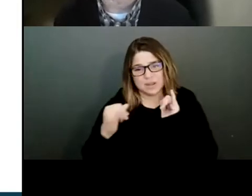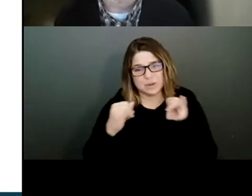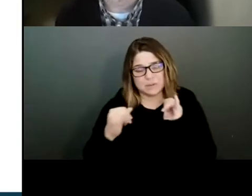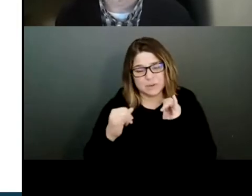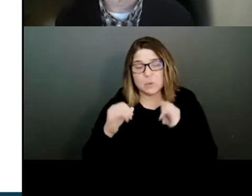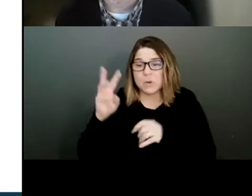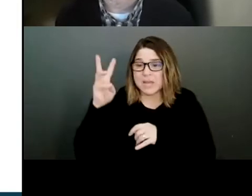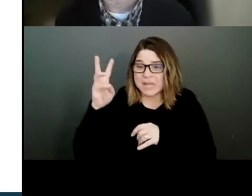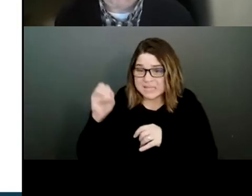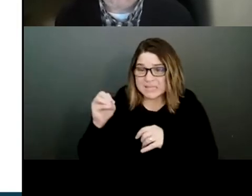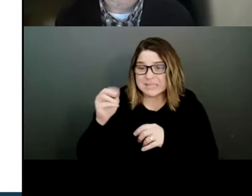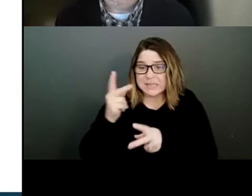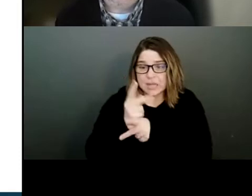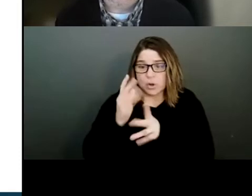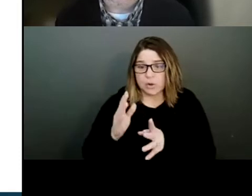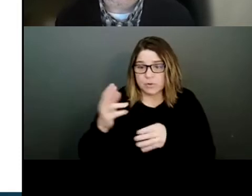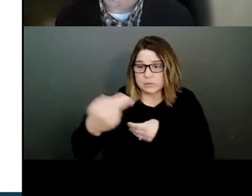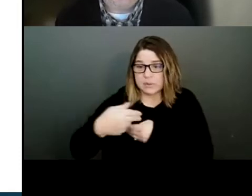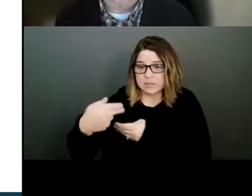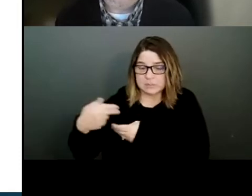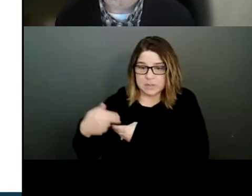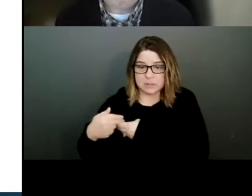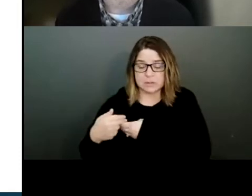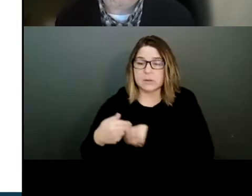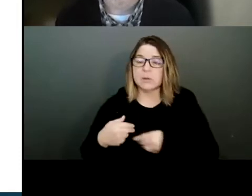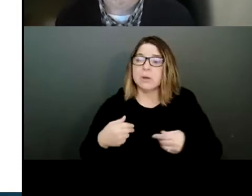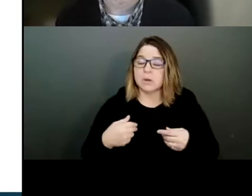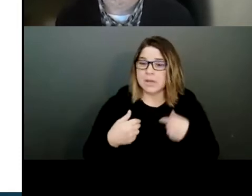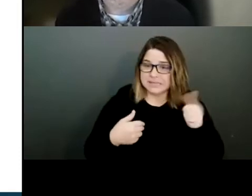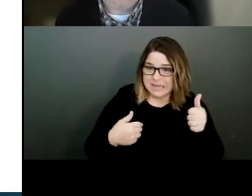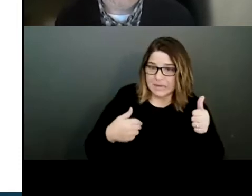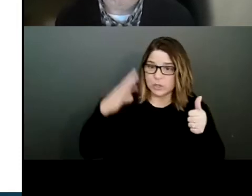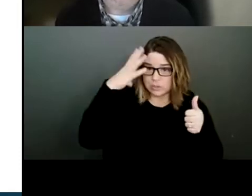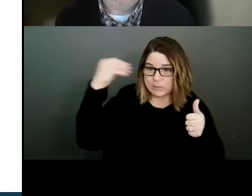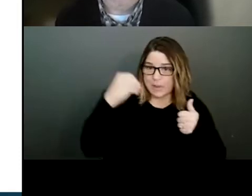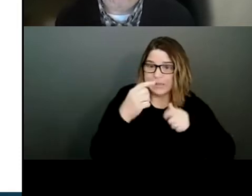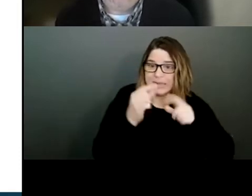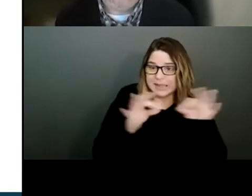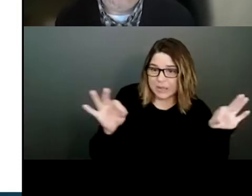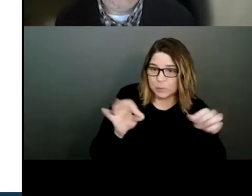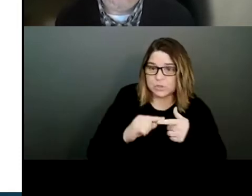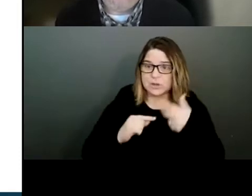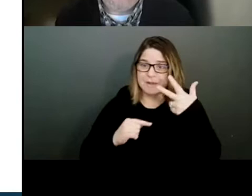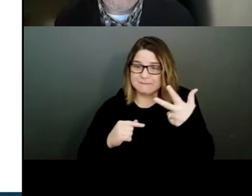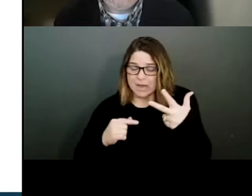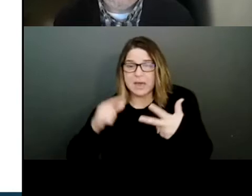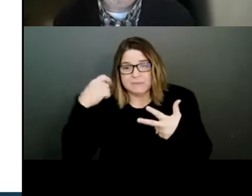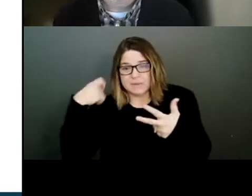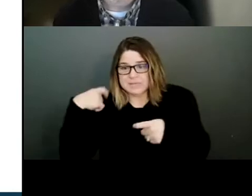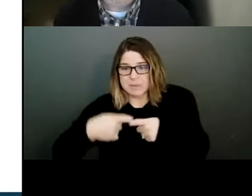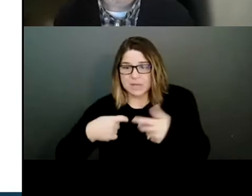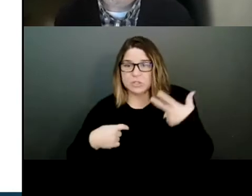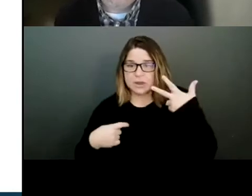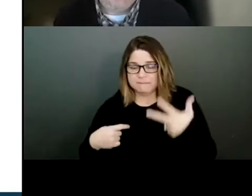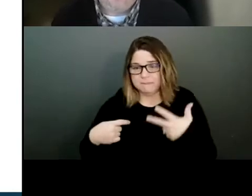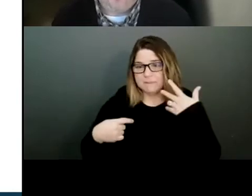study, including 10 conducted in Somali, 5 conducted in Spanish, and 5 in Korean. Depicted